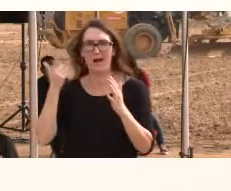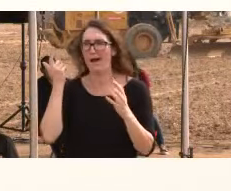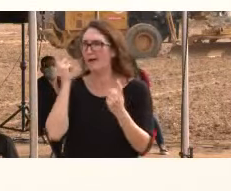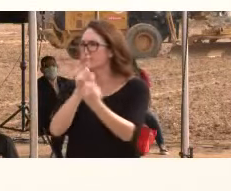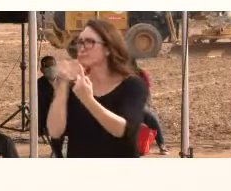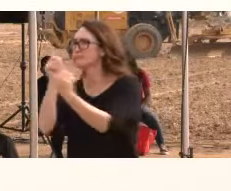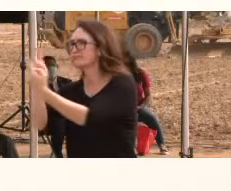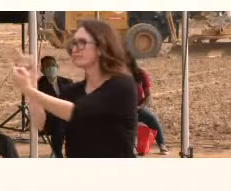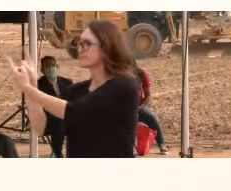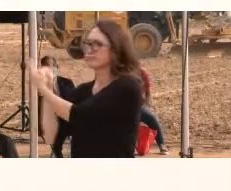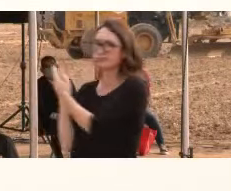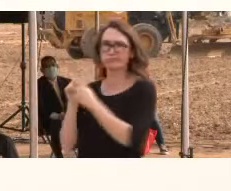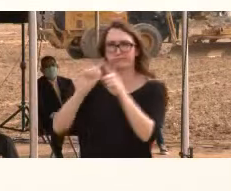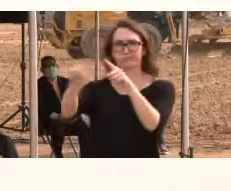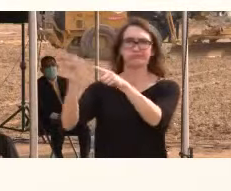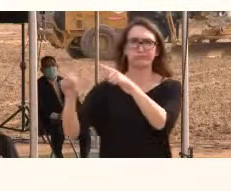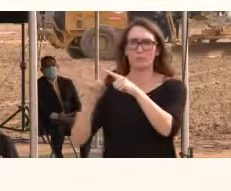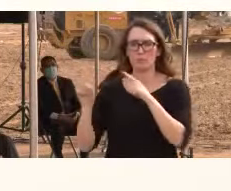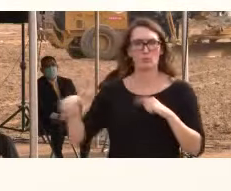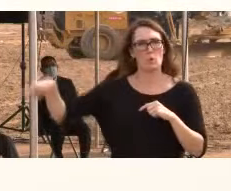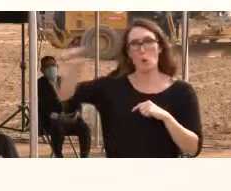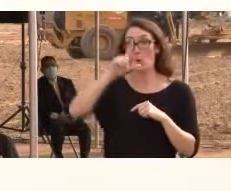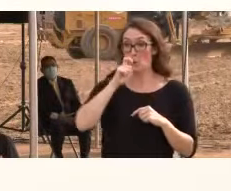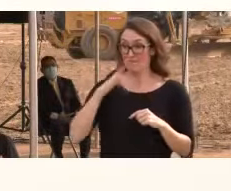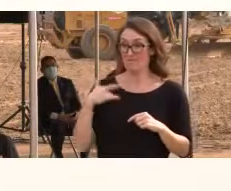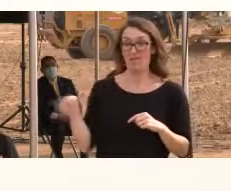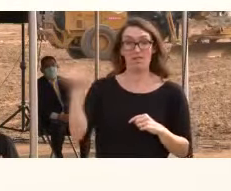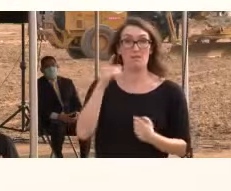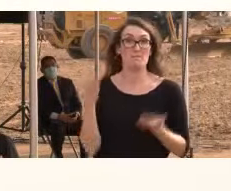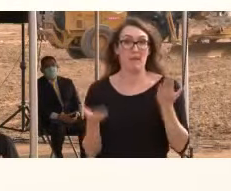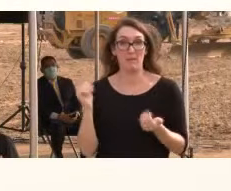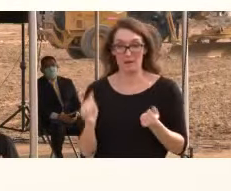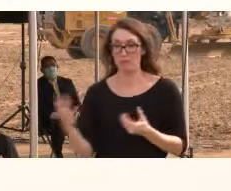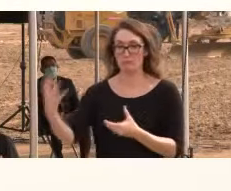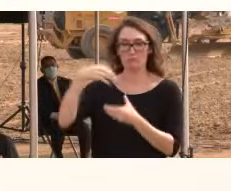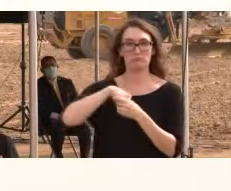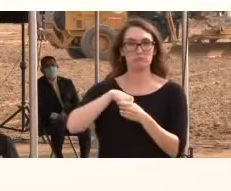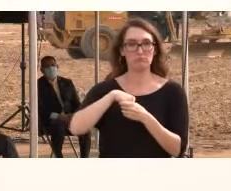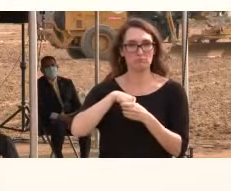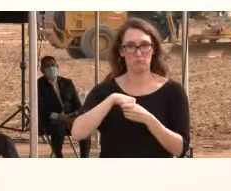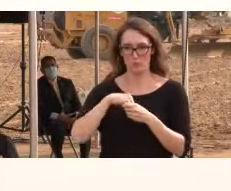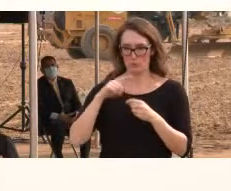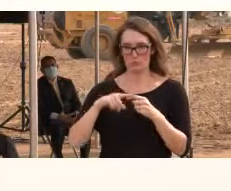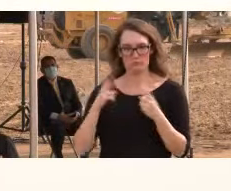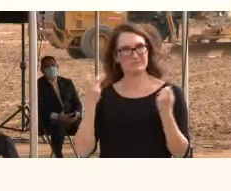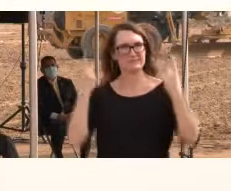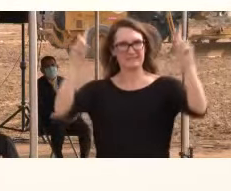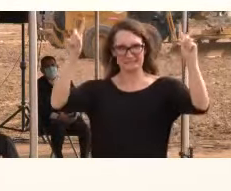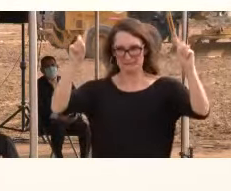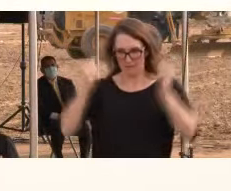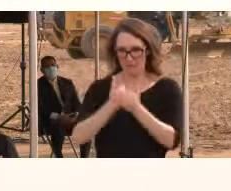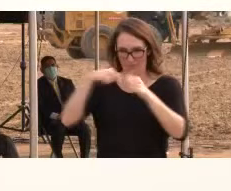everybody who felt like they could contribute to the success of this project.